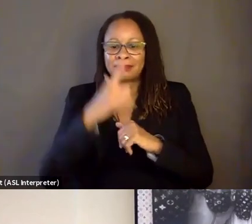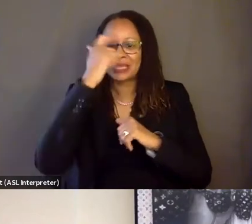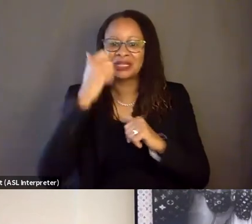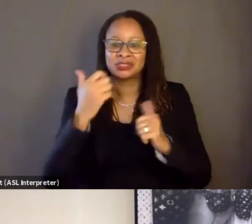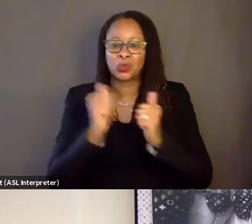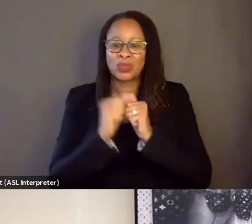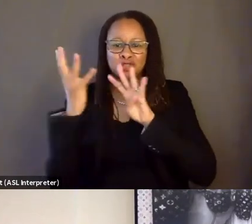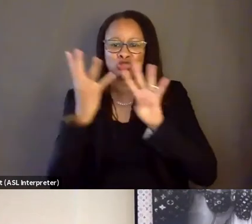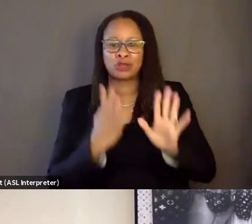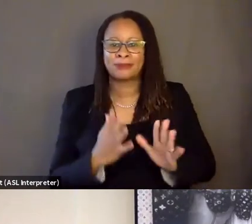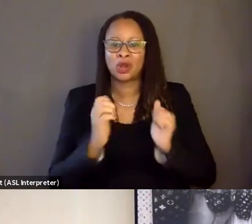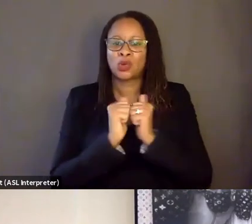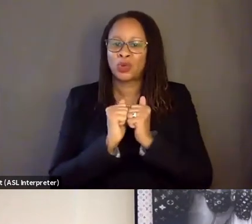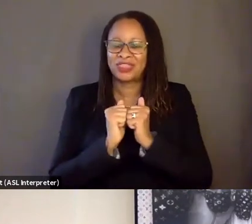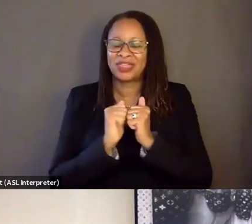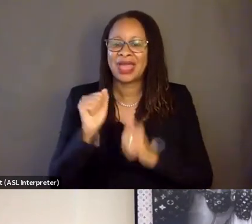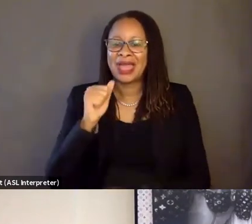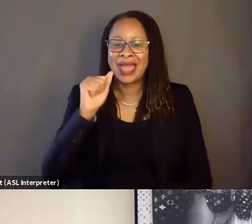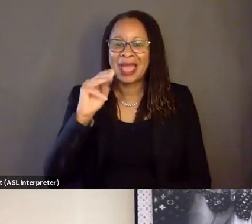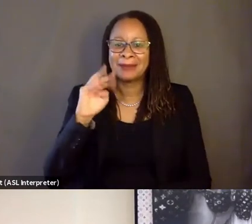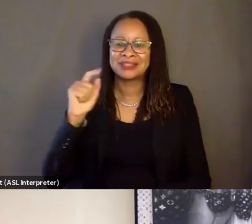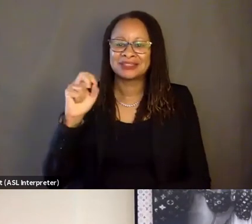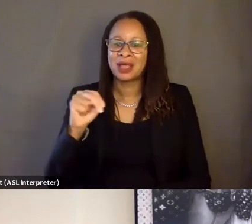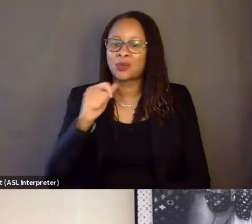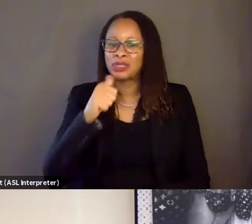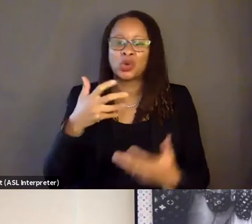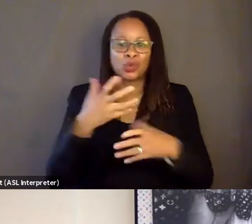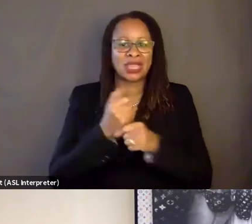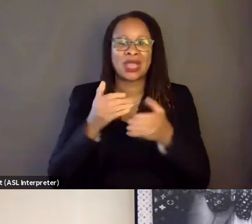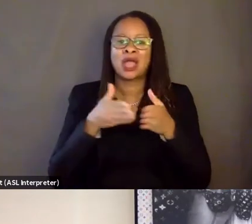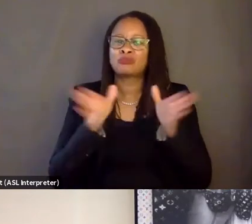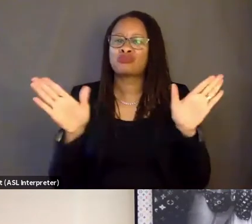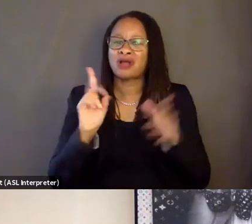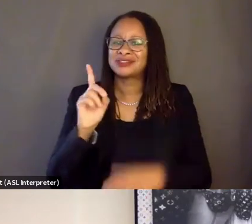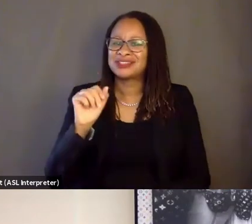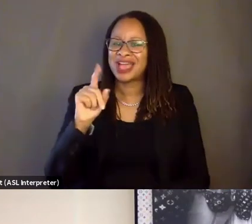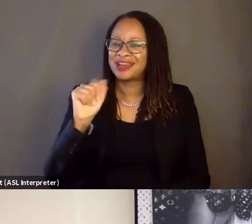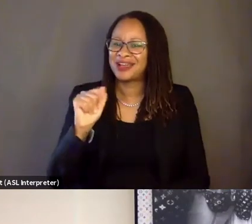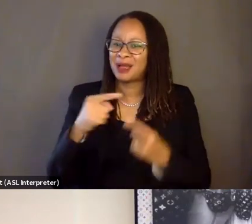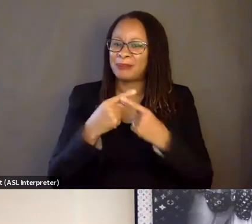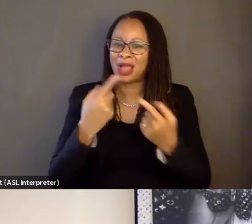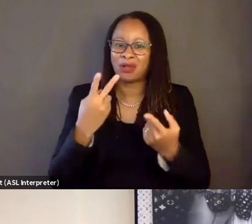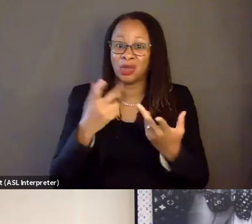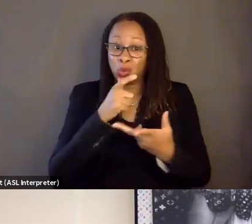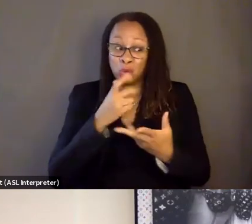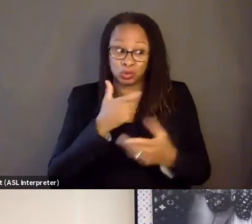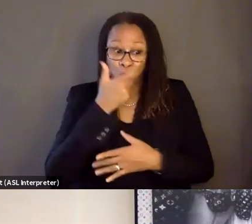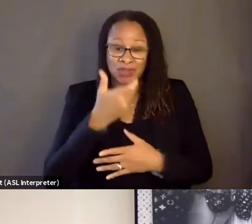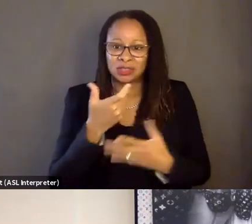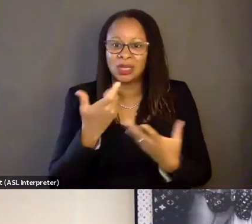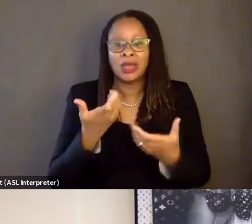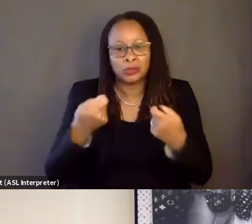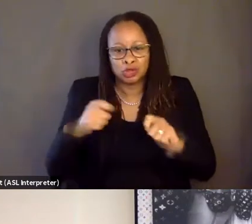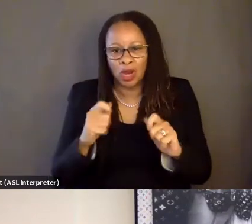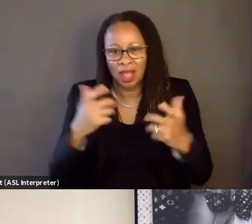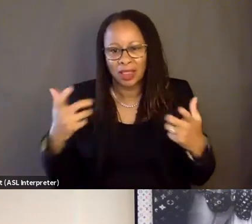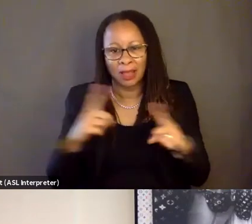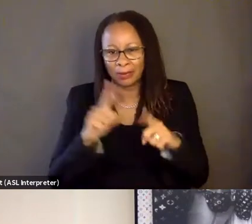like Amazon, we don't actually get raw data about viewership, unfortunately. Despite trying a lot to get that